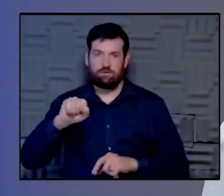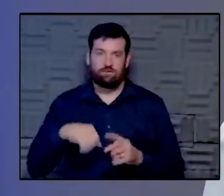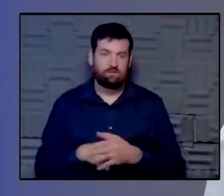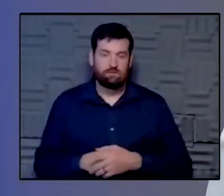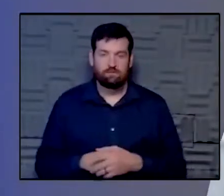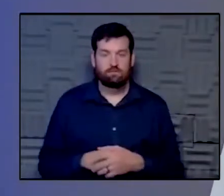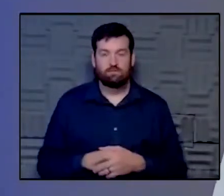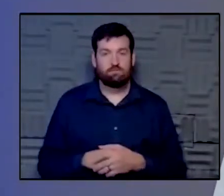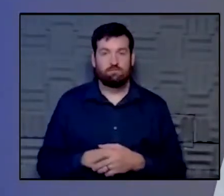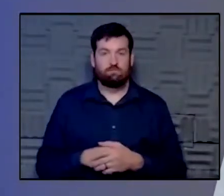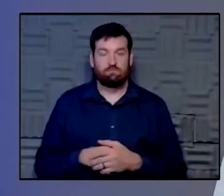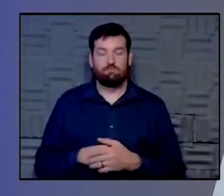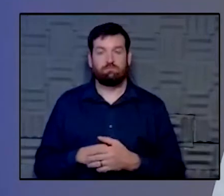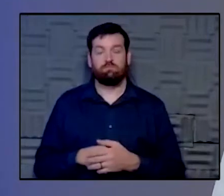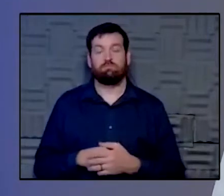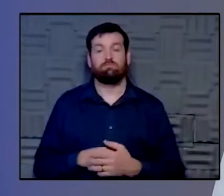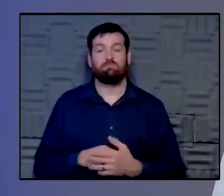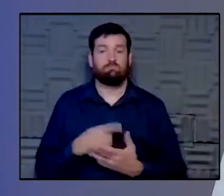Even for the